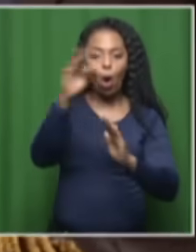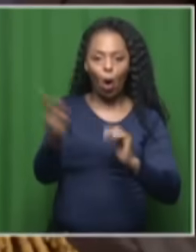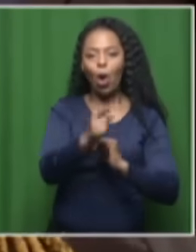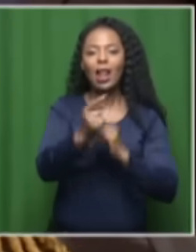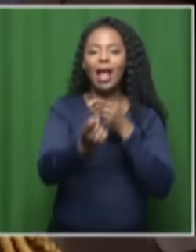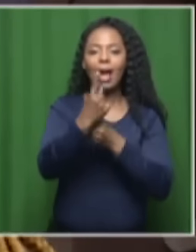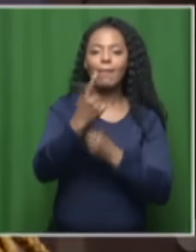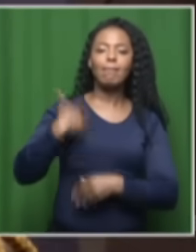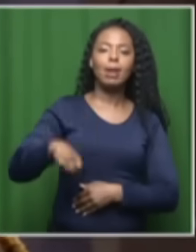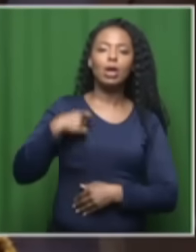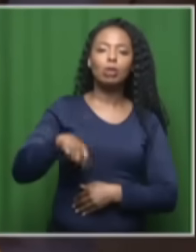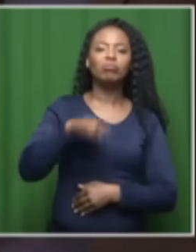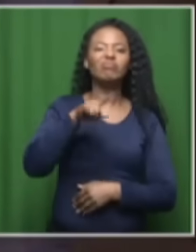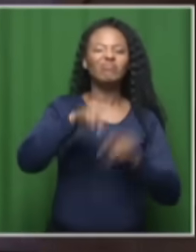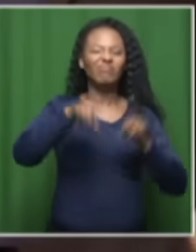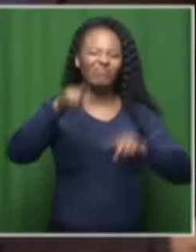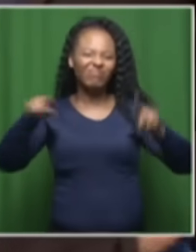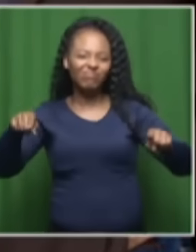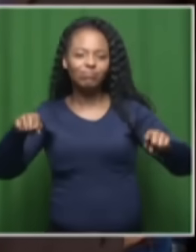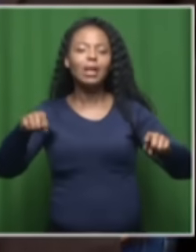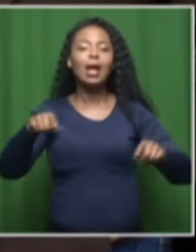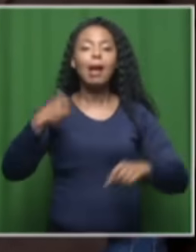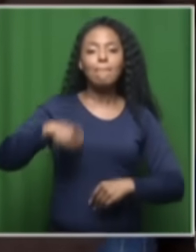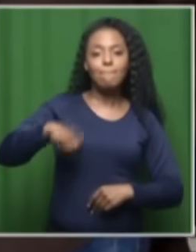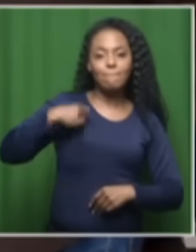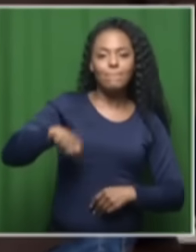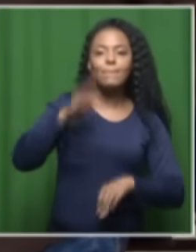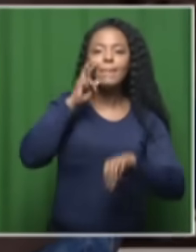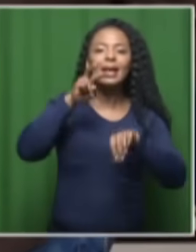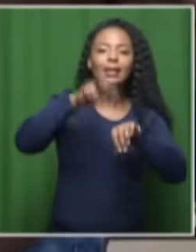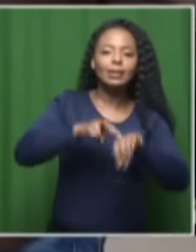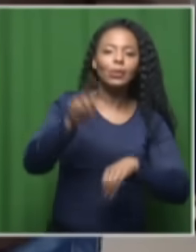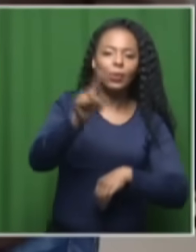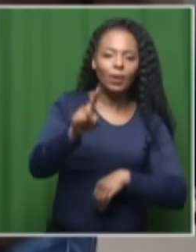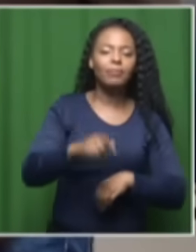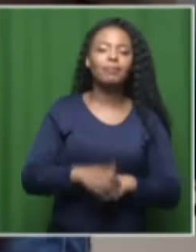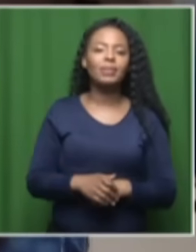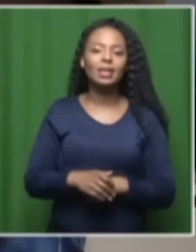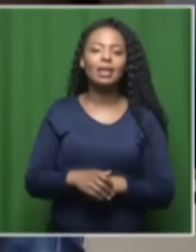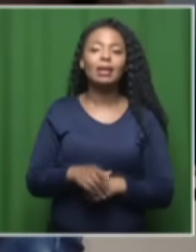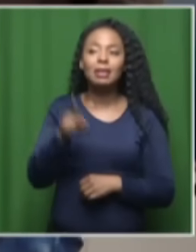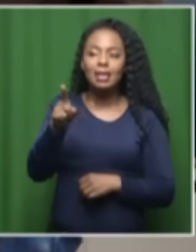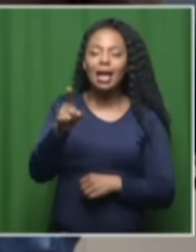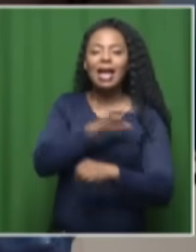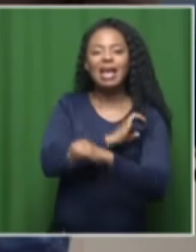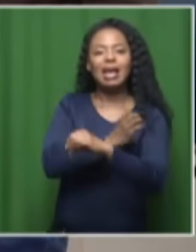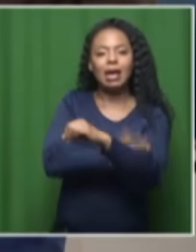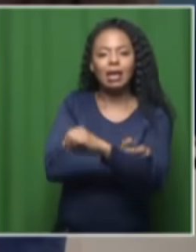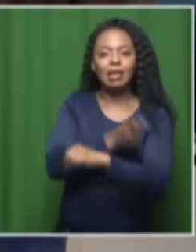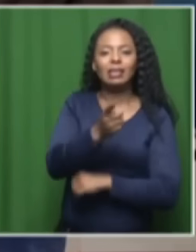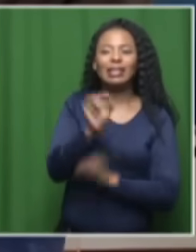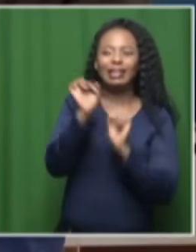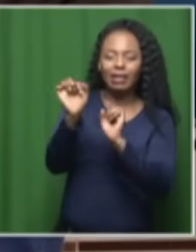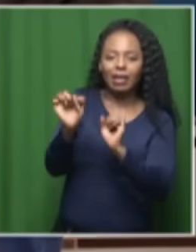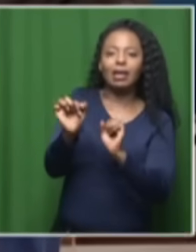the next slide. And this is what the metros need to take them up off of 4